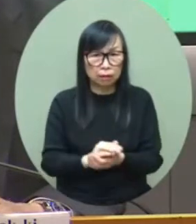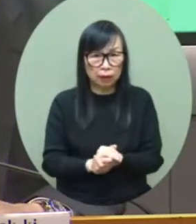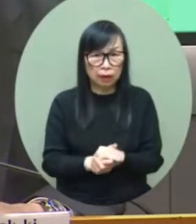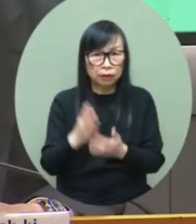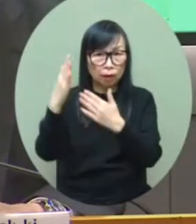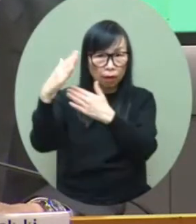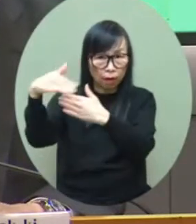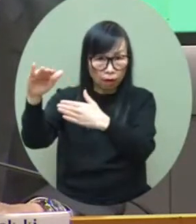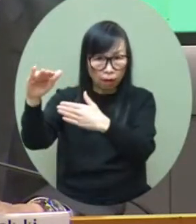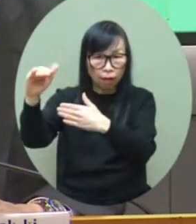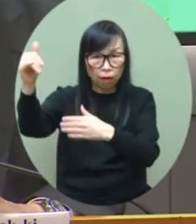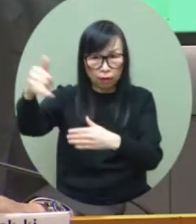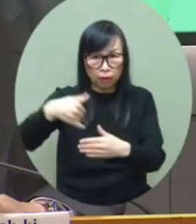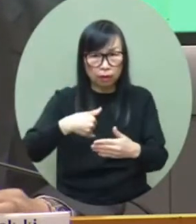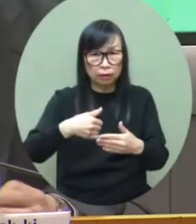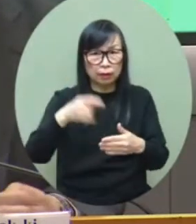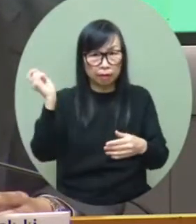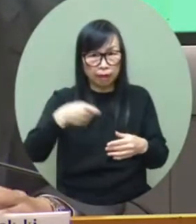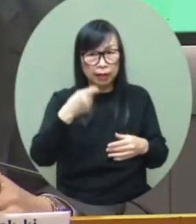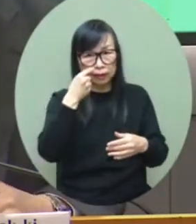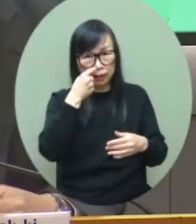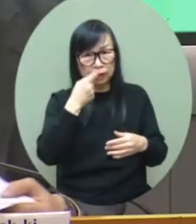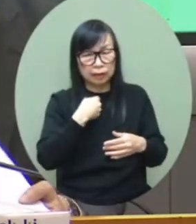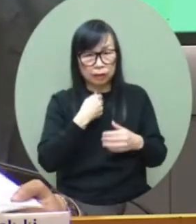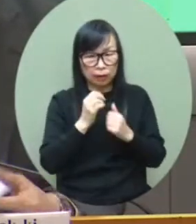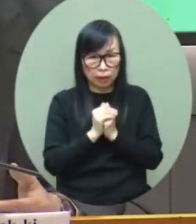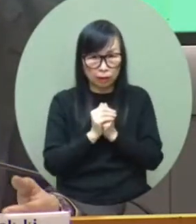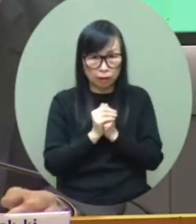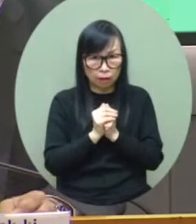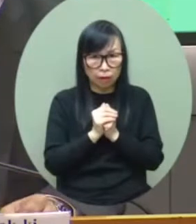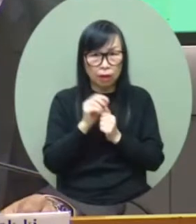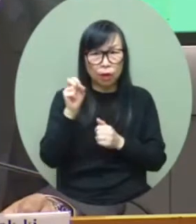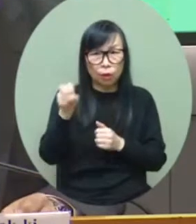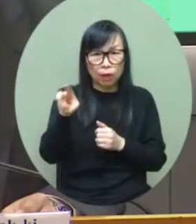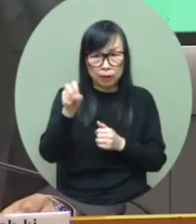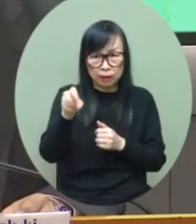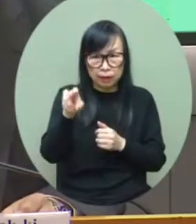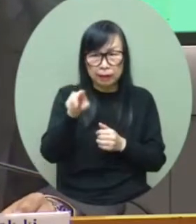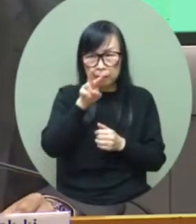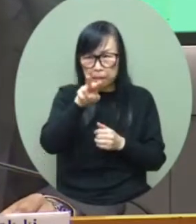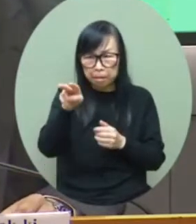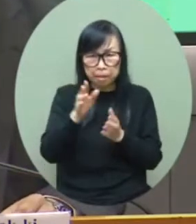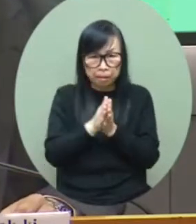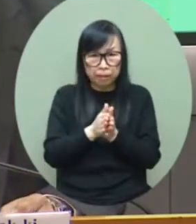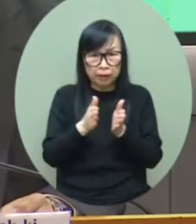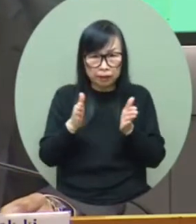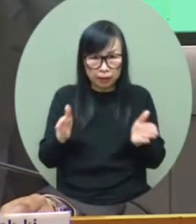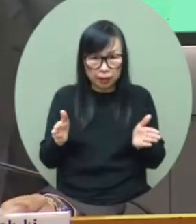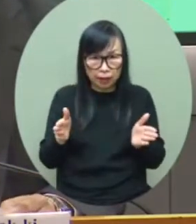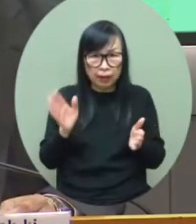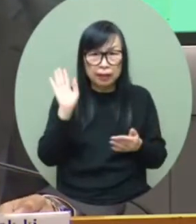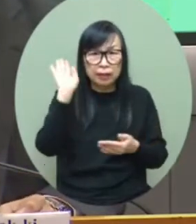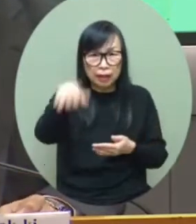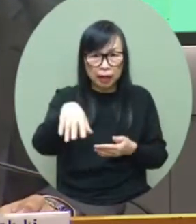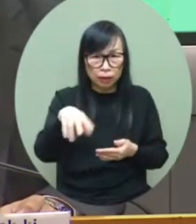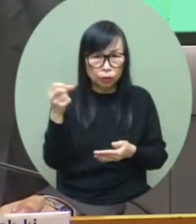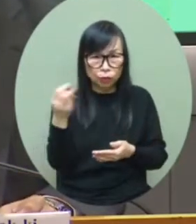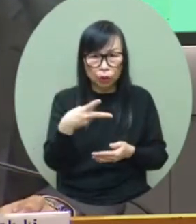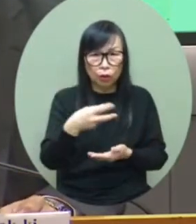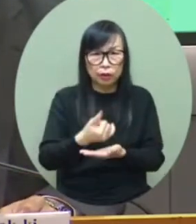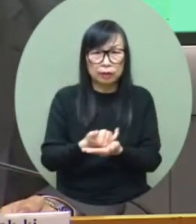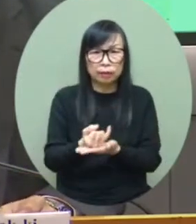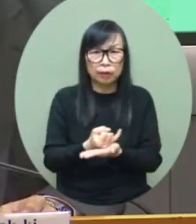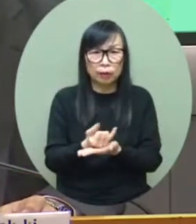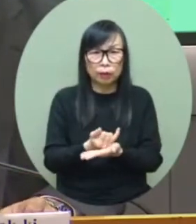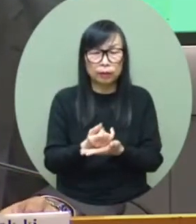people crossing the boundaries, so we want to keep risk under control. So therefore, we will still keep the RAT requirement for some